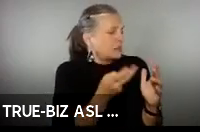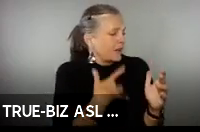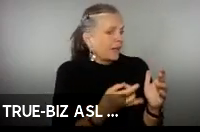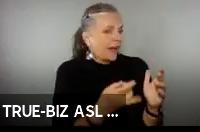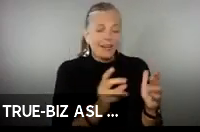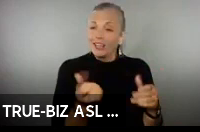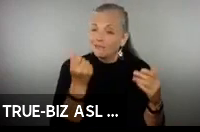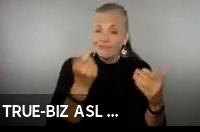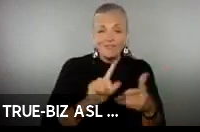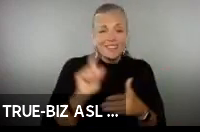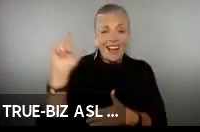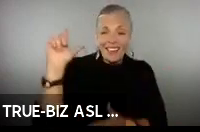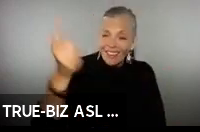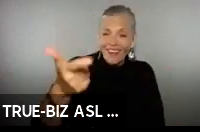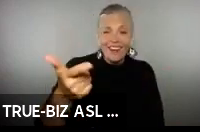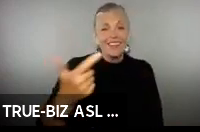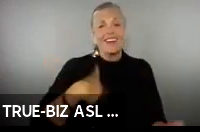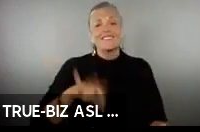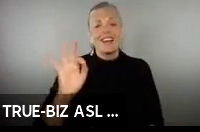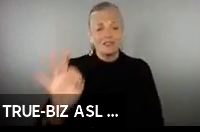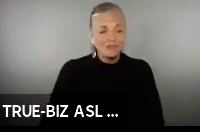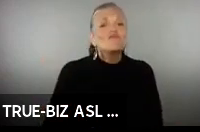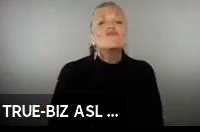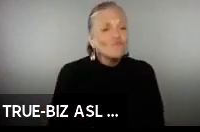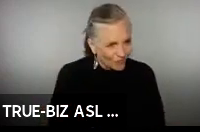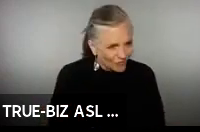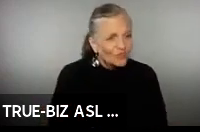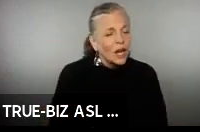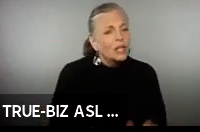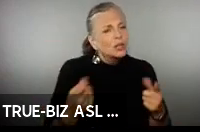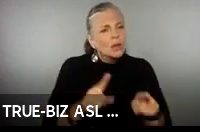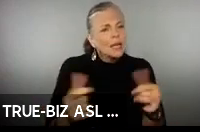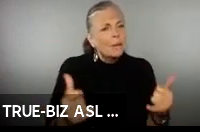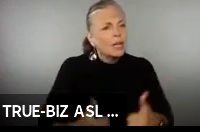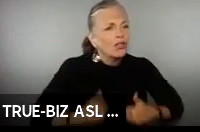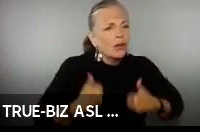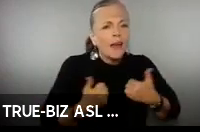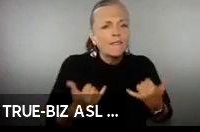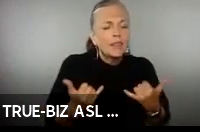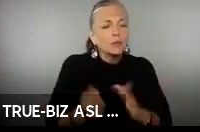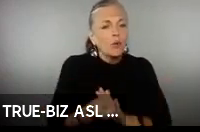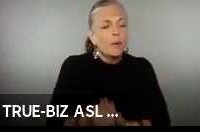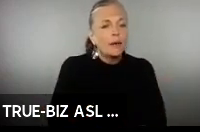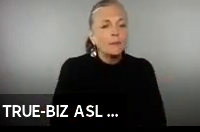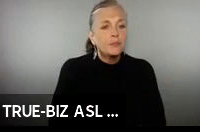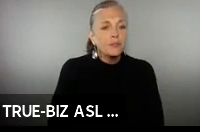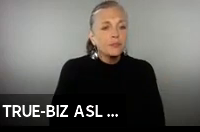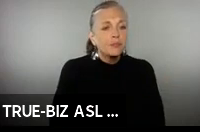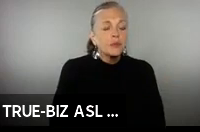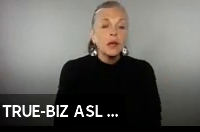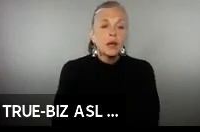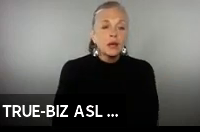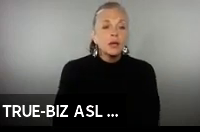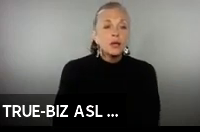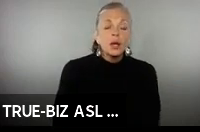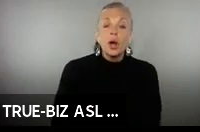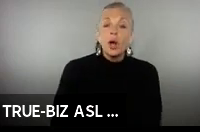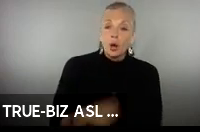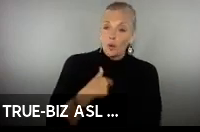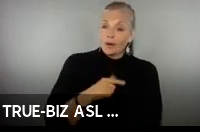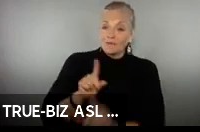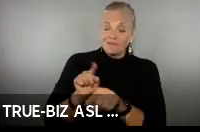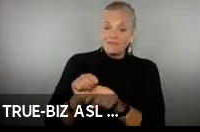like some 2 years later. Yeah. What's happening in your life at this moment? Well, I'm going to Texas